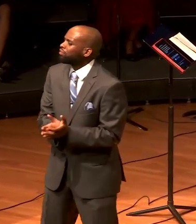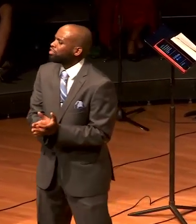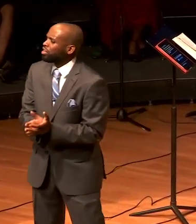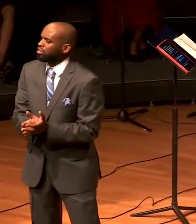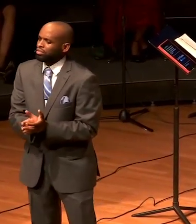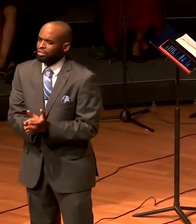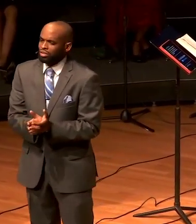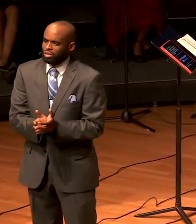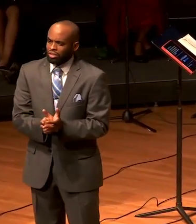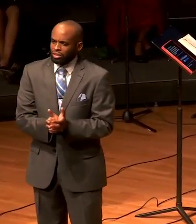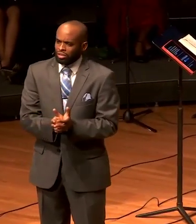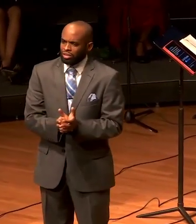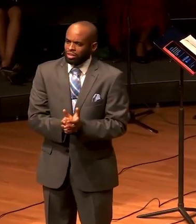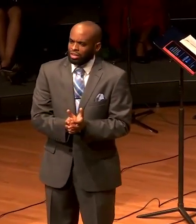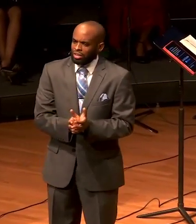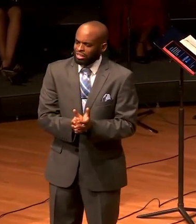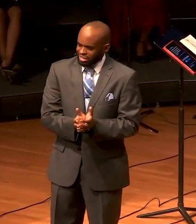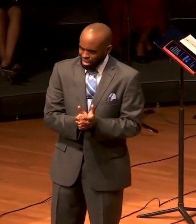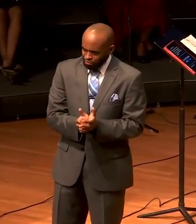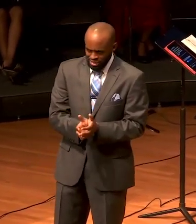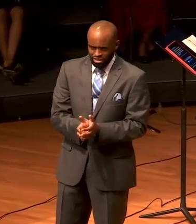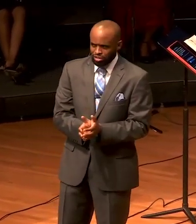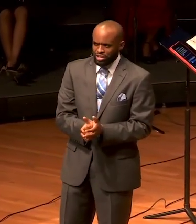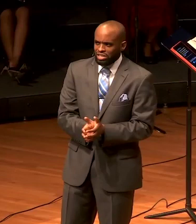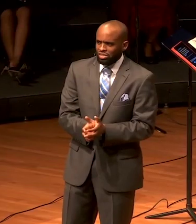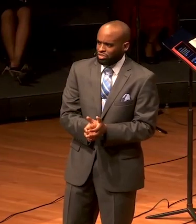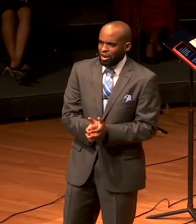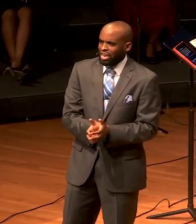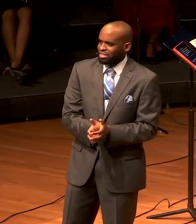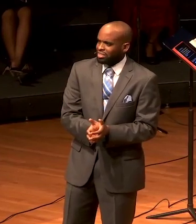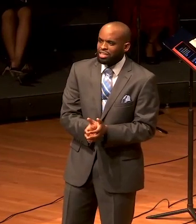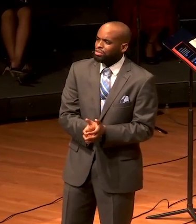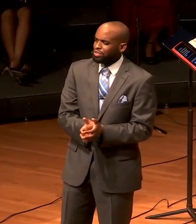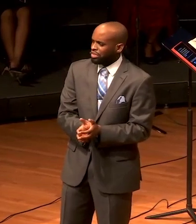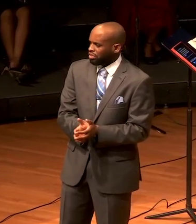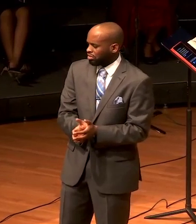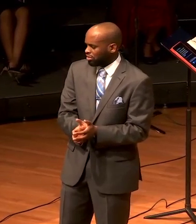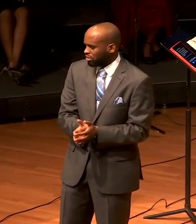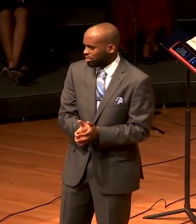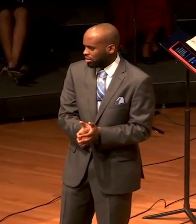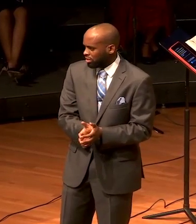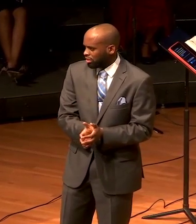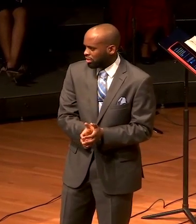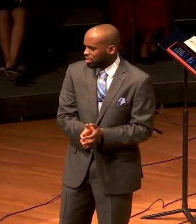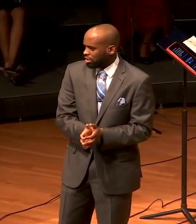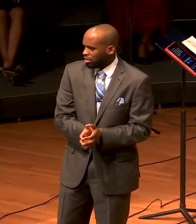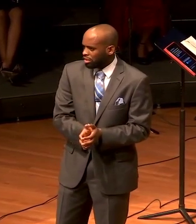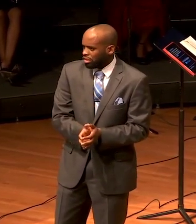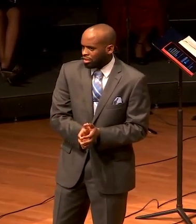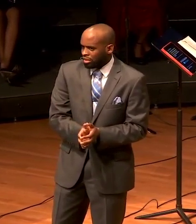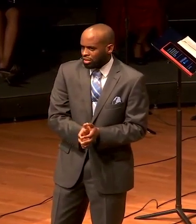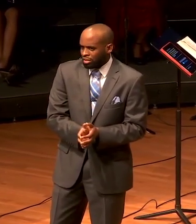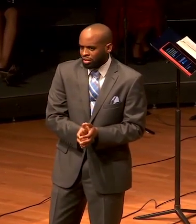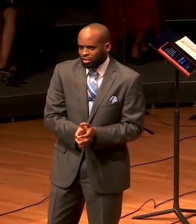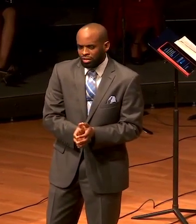All you have to know is that the salvation of Jesus Christ lives in you.